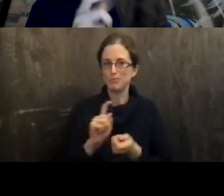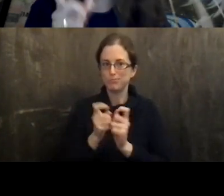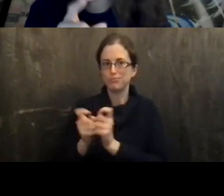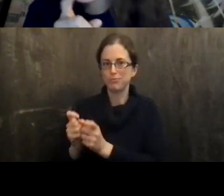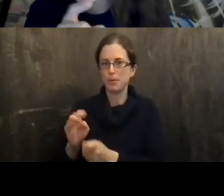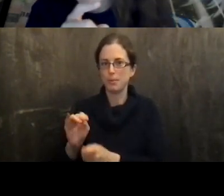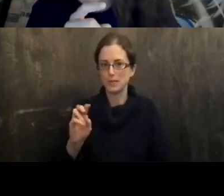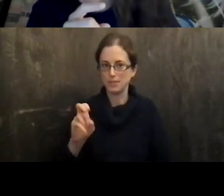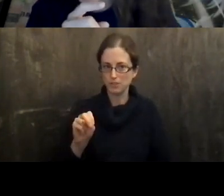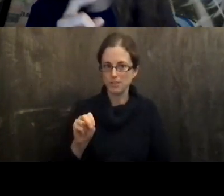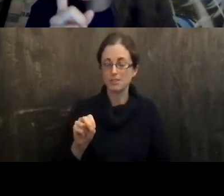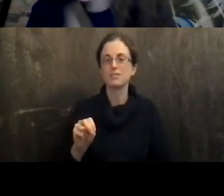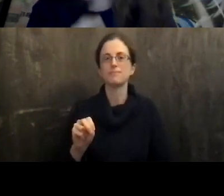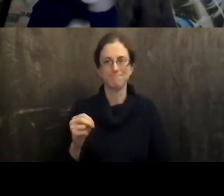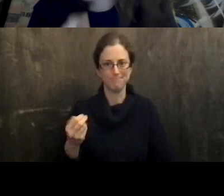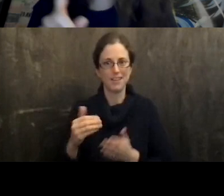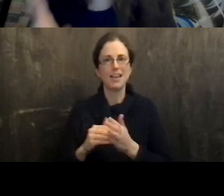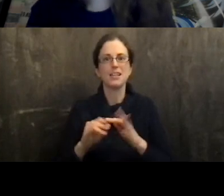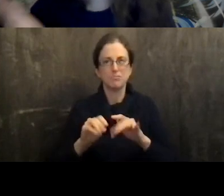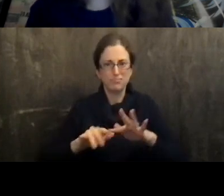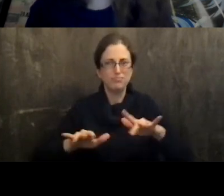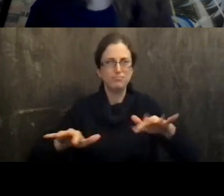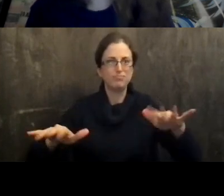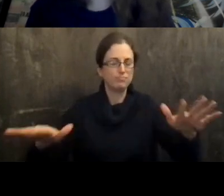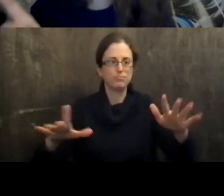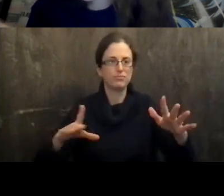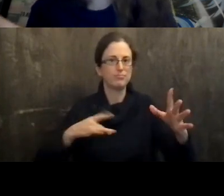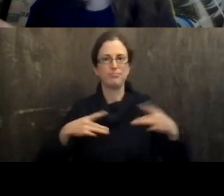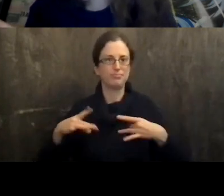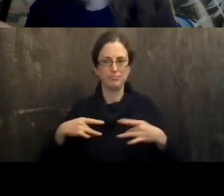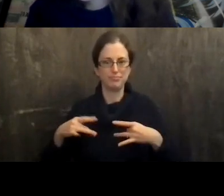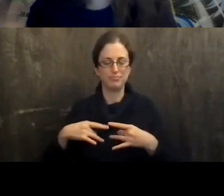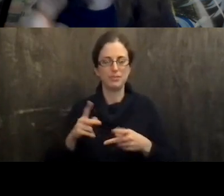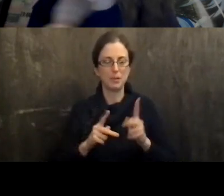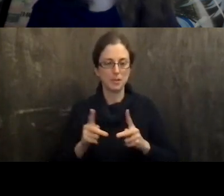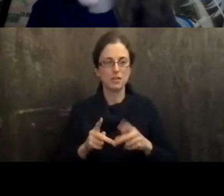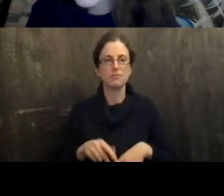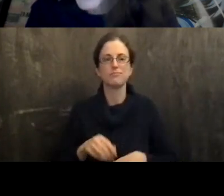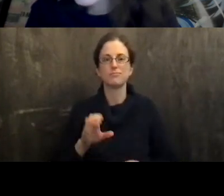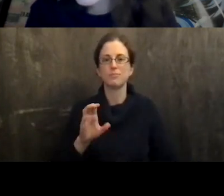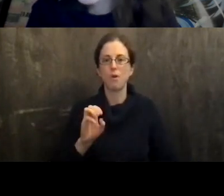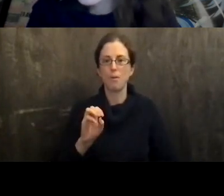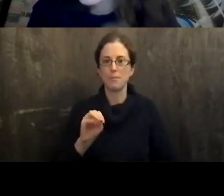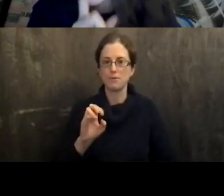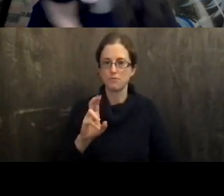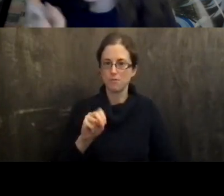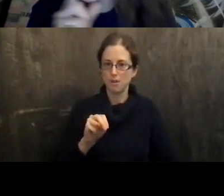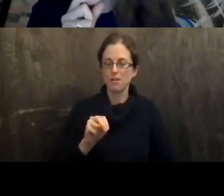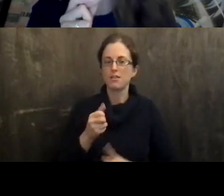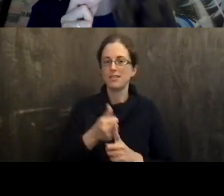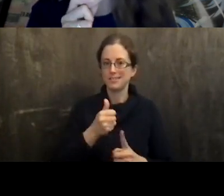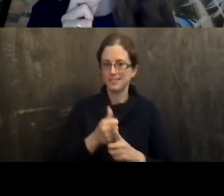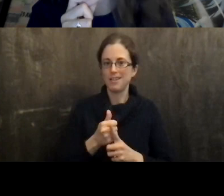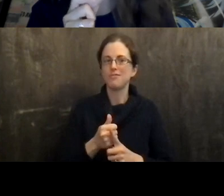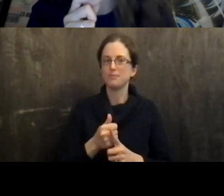It appears that it is good at reinfecting people who have already had COVID. That's what they